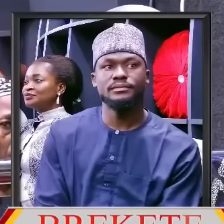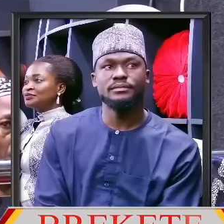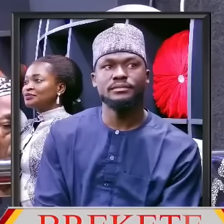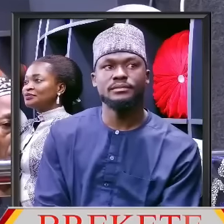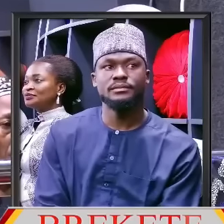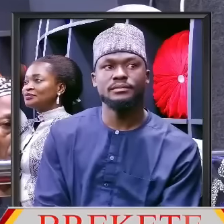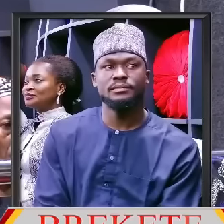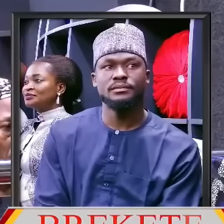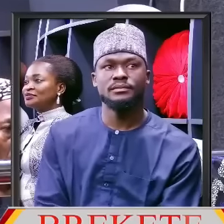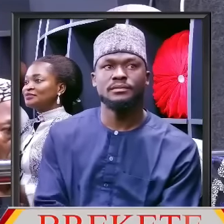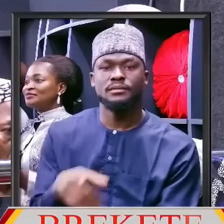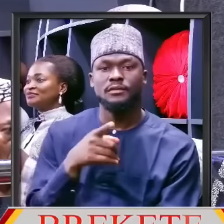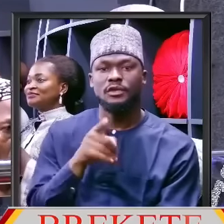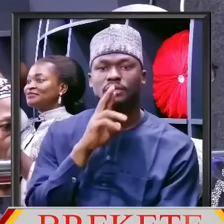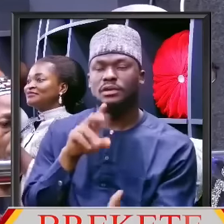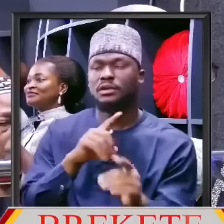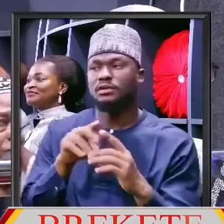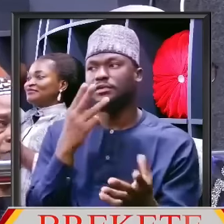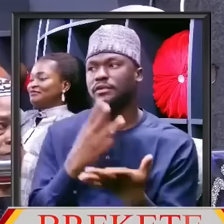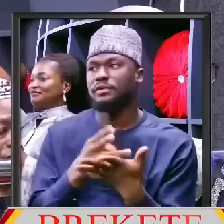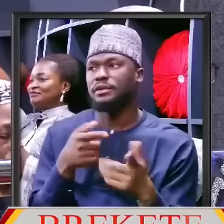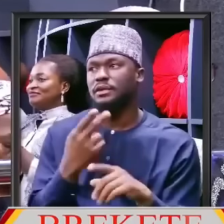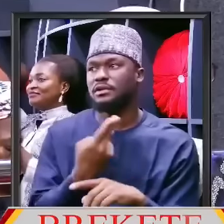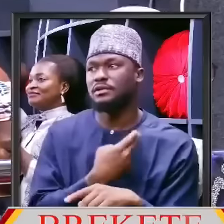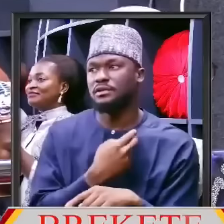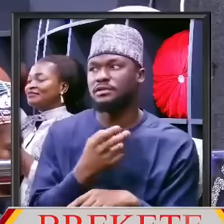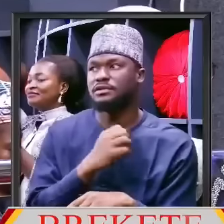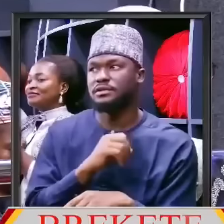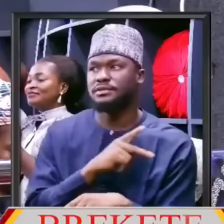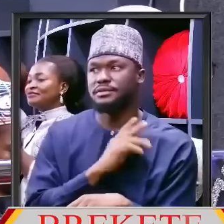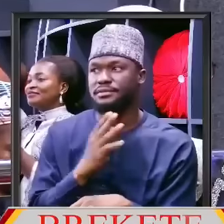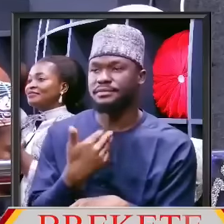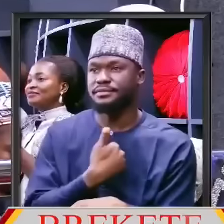When I do well, make one appreciate on ourselves.